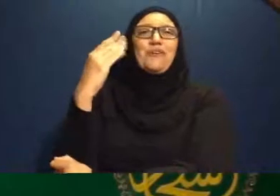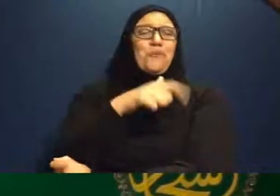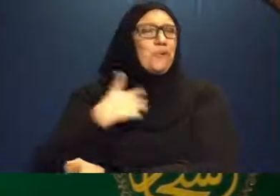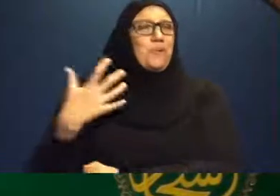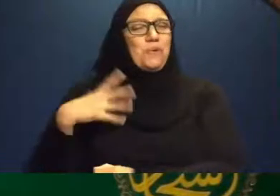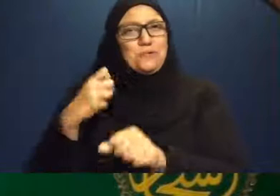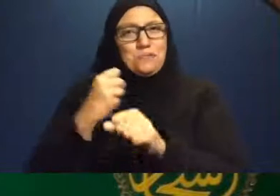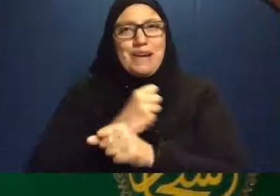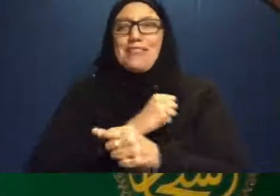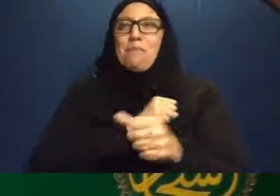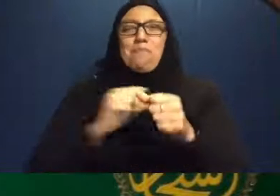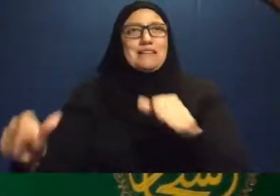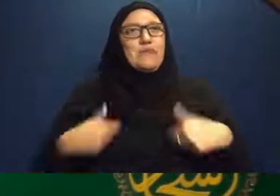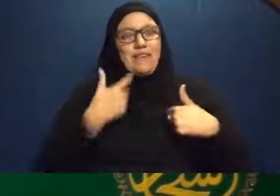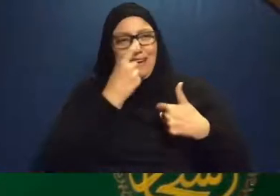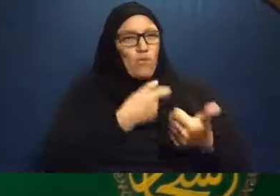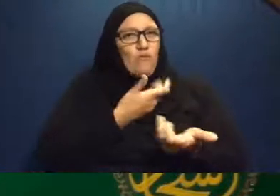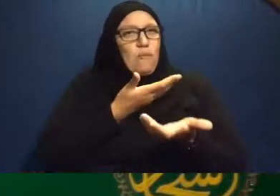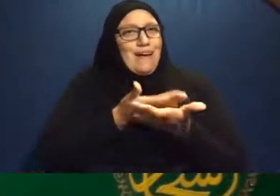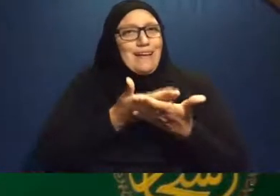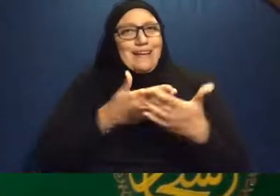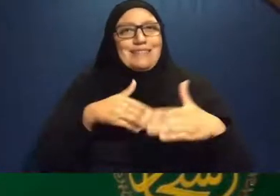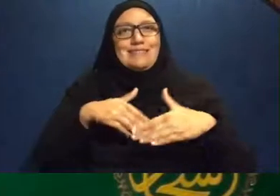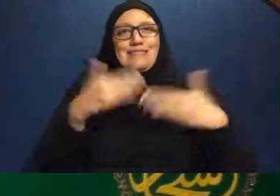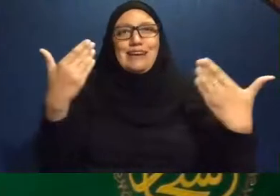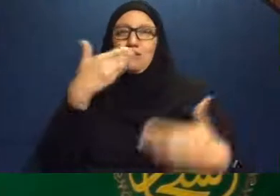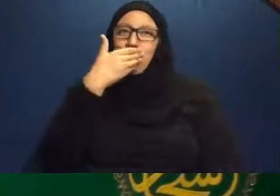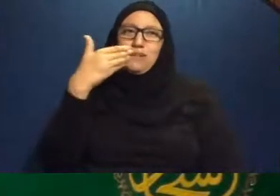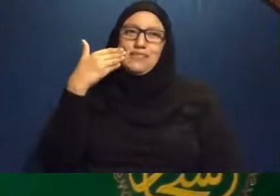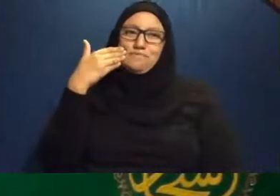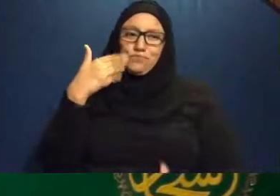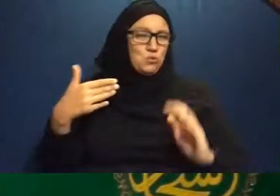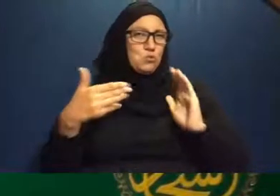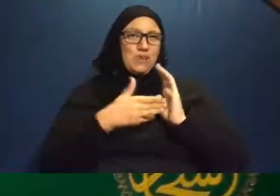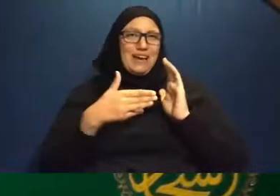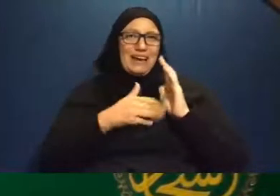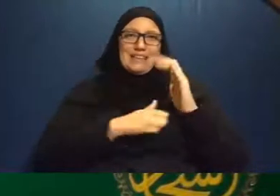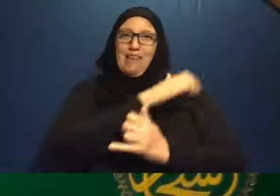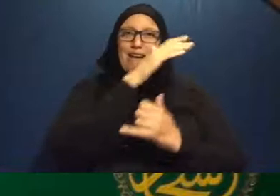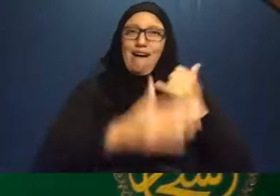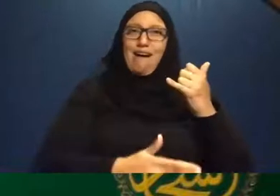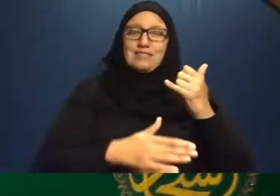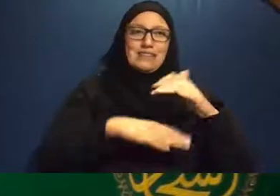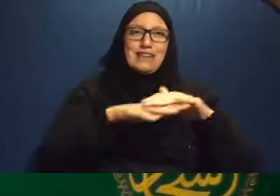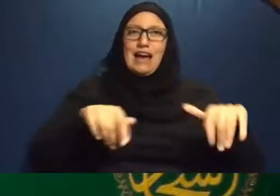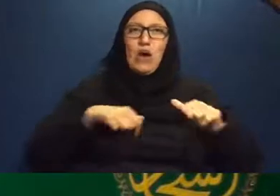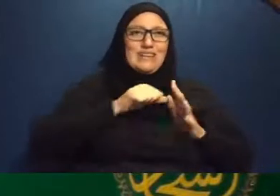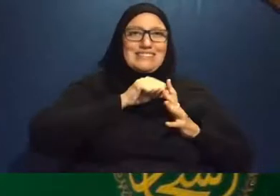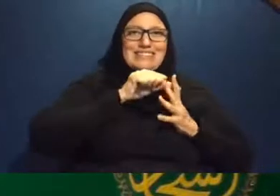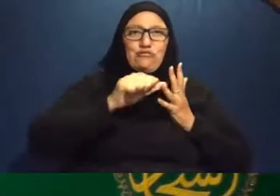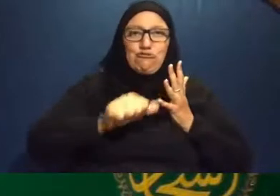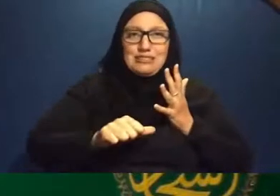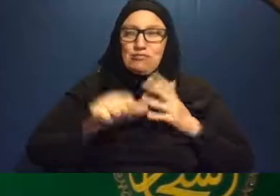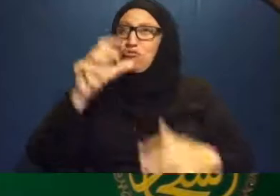the best of the remaining days and the months of Ramadan. Because this session tonight is the last session for the series